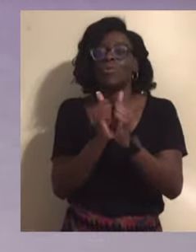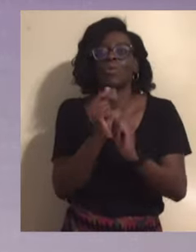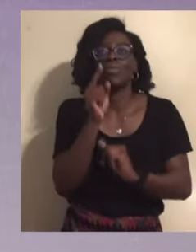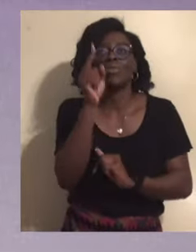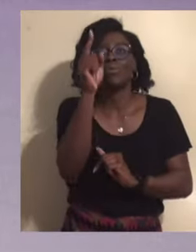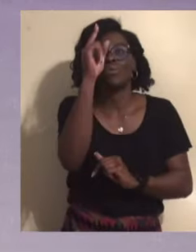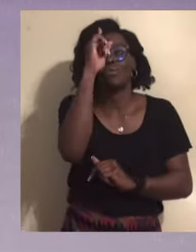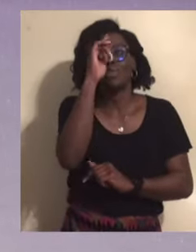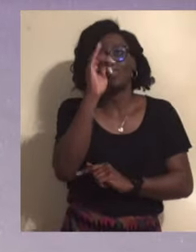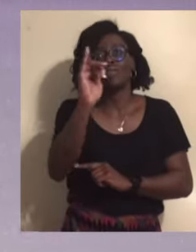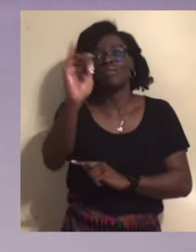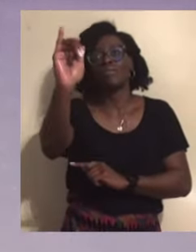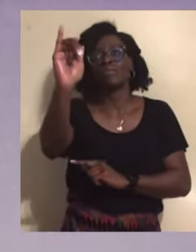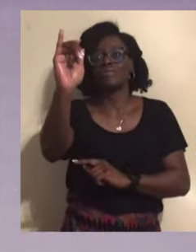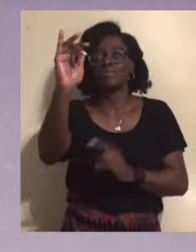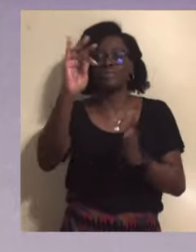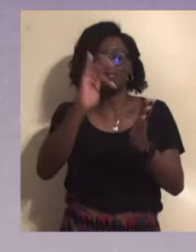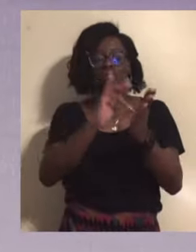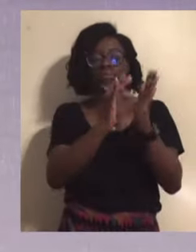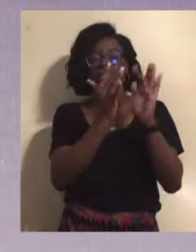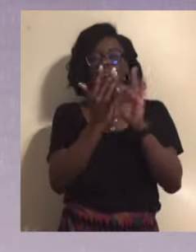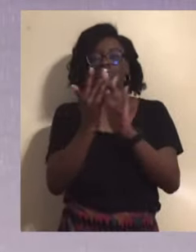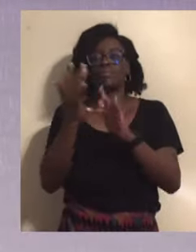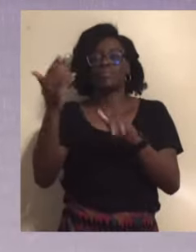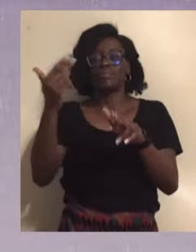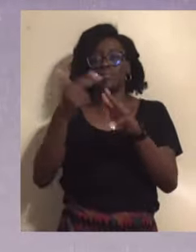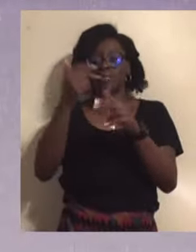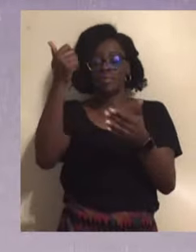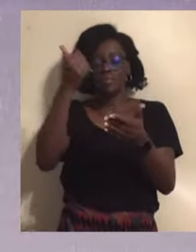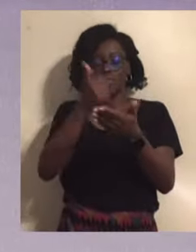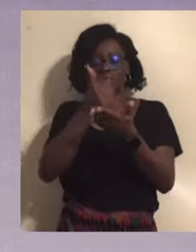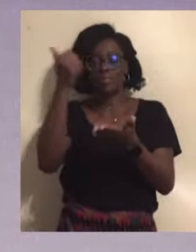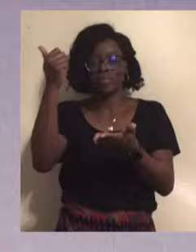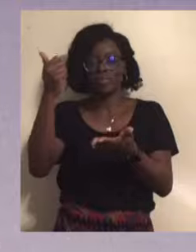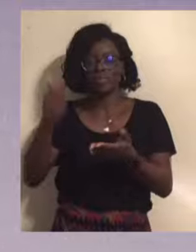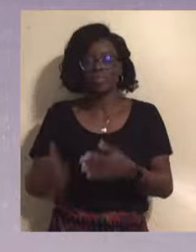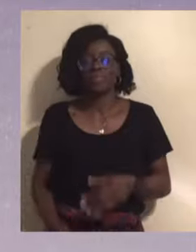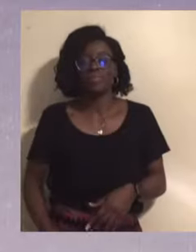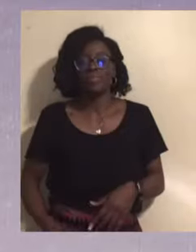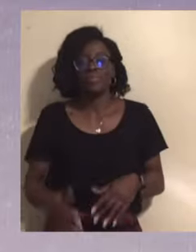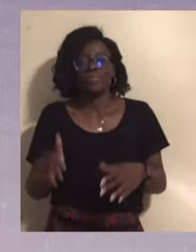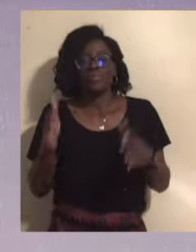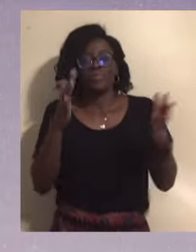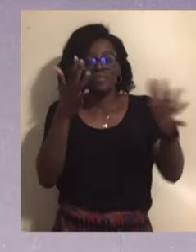name. Amen. Come on and put your hands together and welcome them.